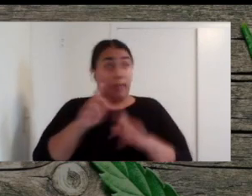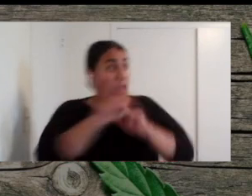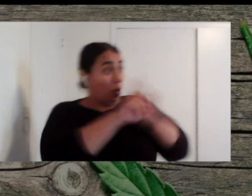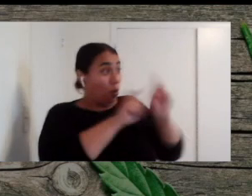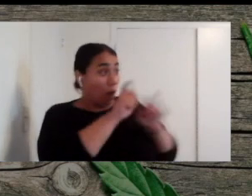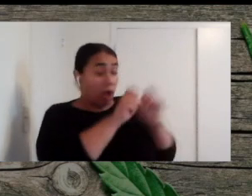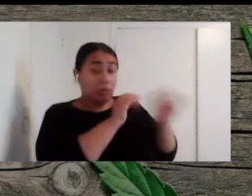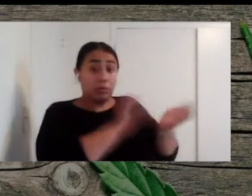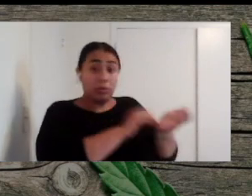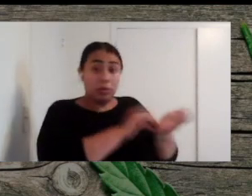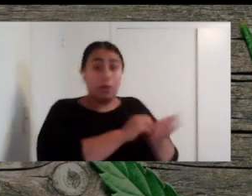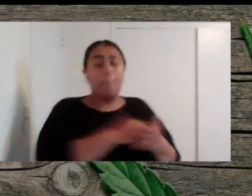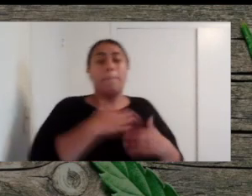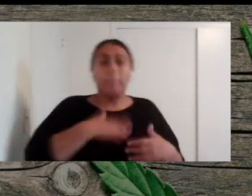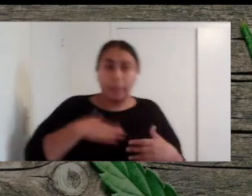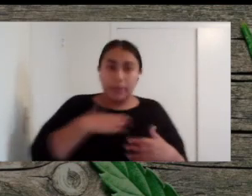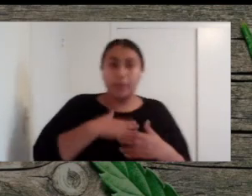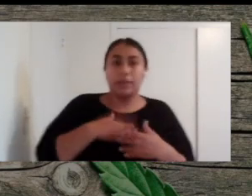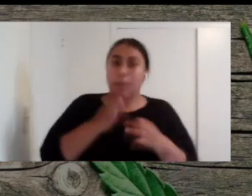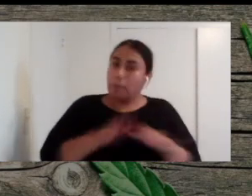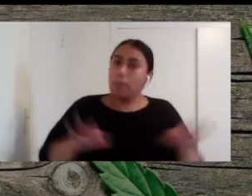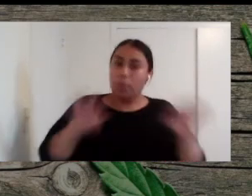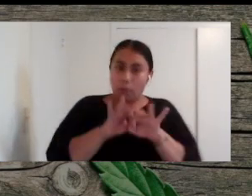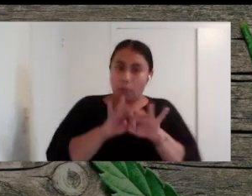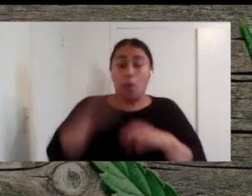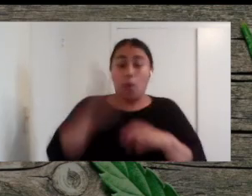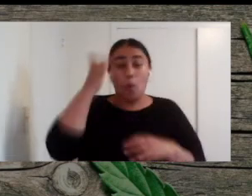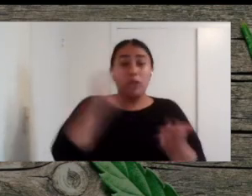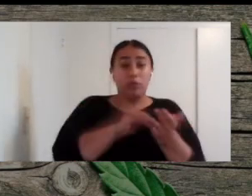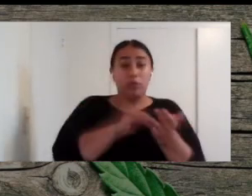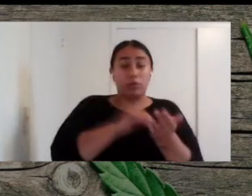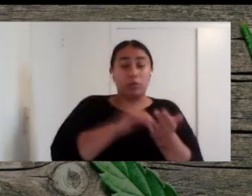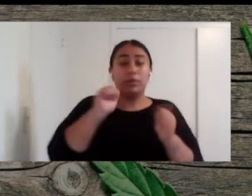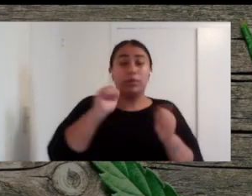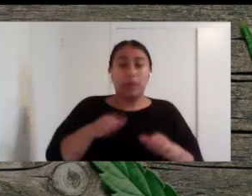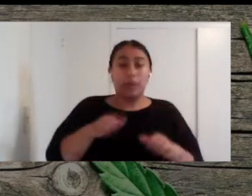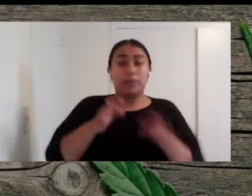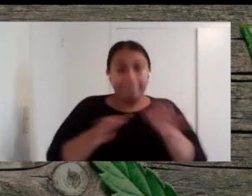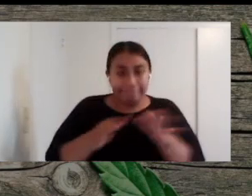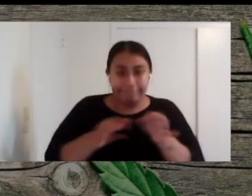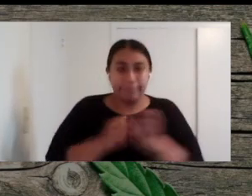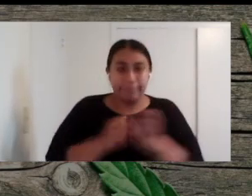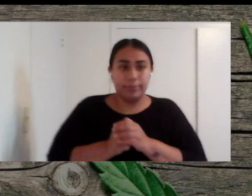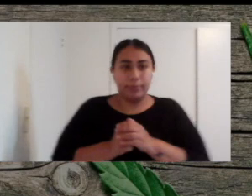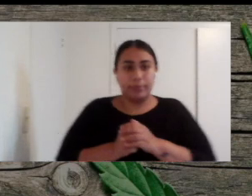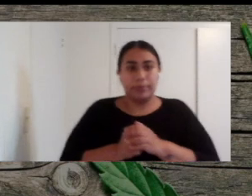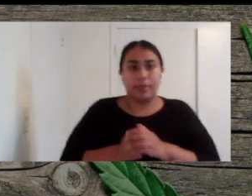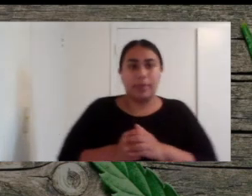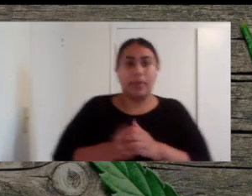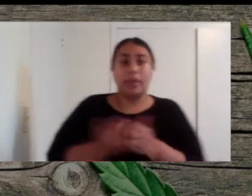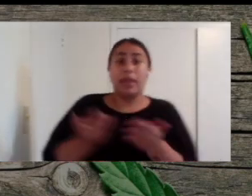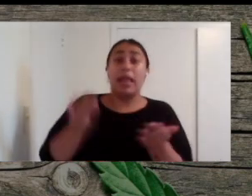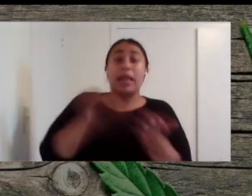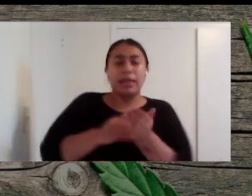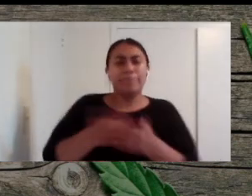to what she is using so I can potentially use less other medications for her symptomatology control? Again, guys, that's just an